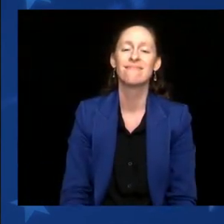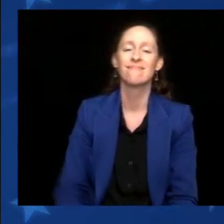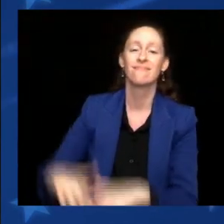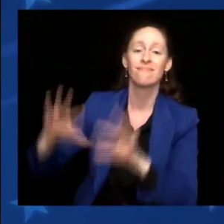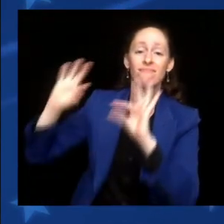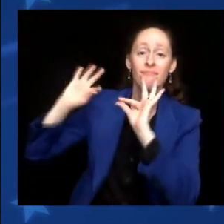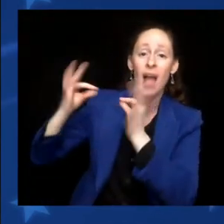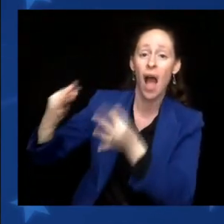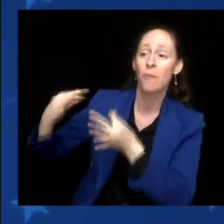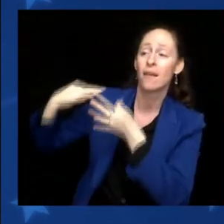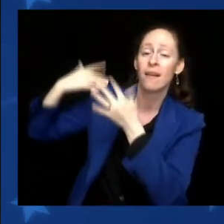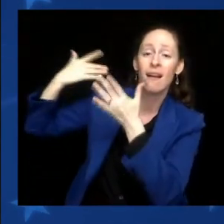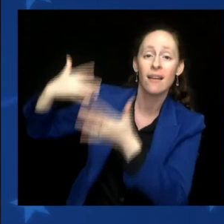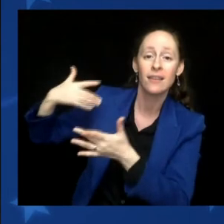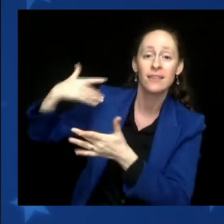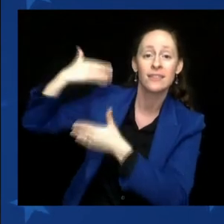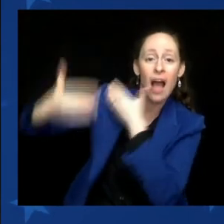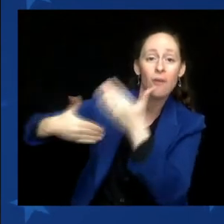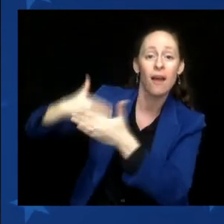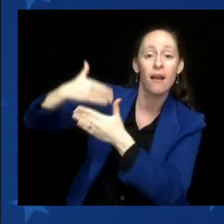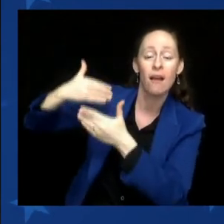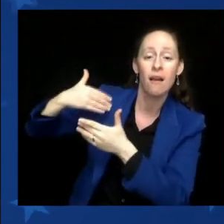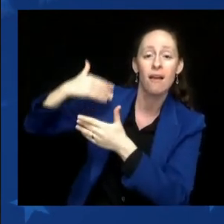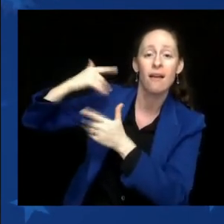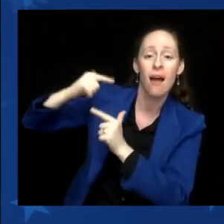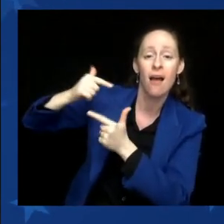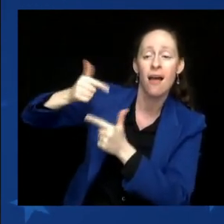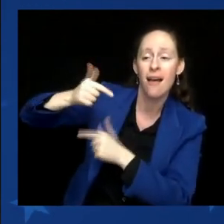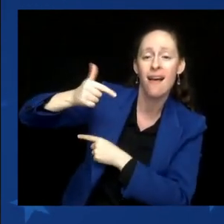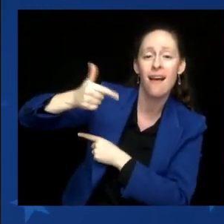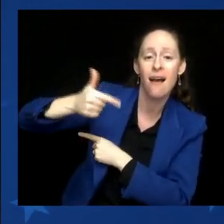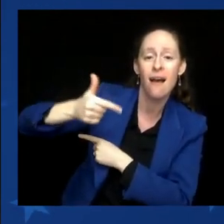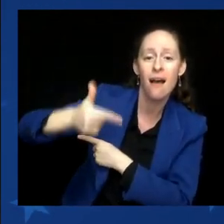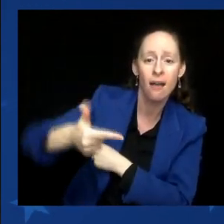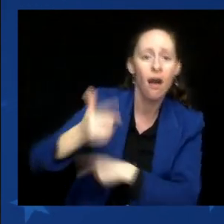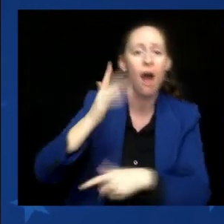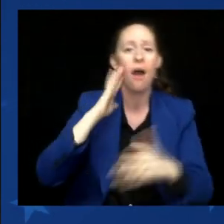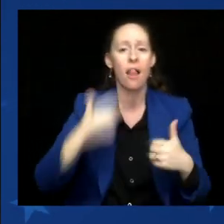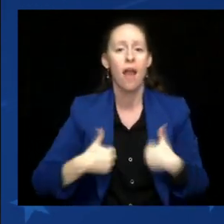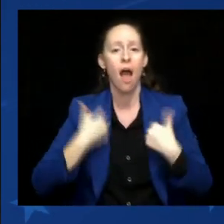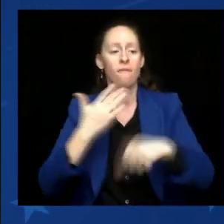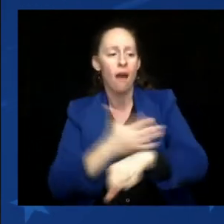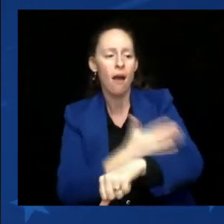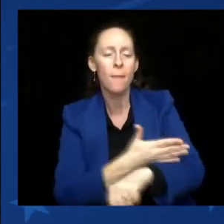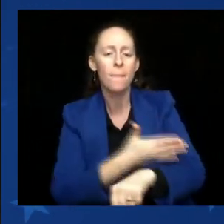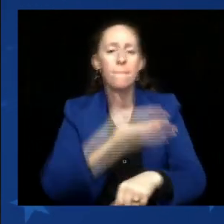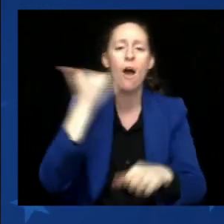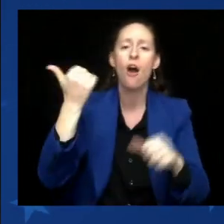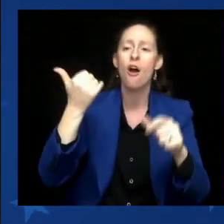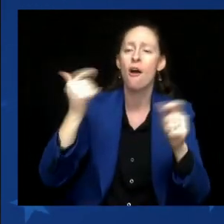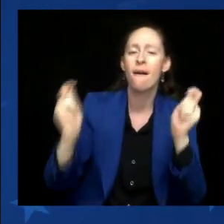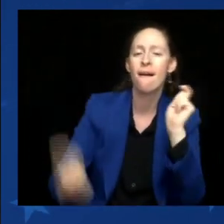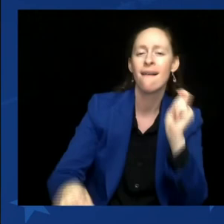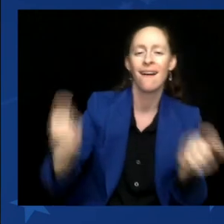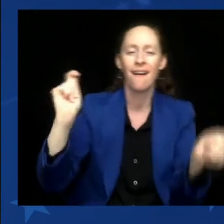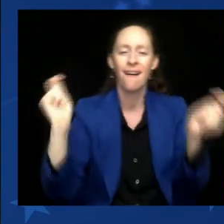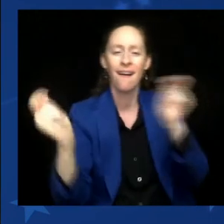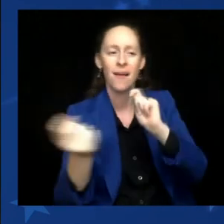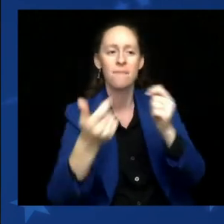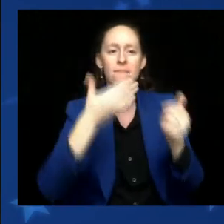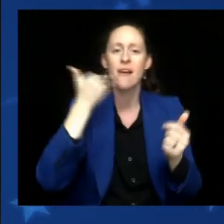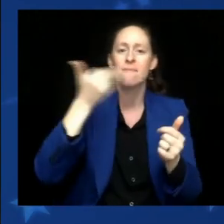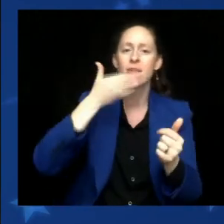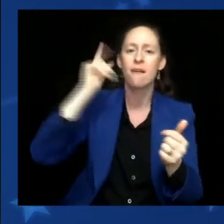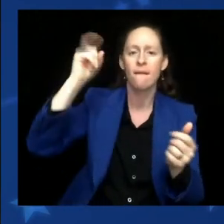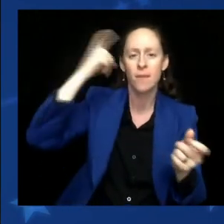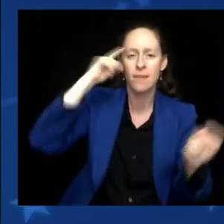before. My fellow Americans, America is an idea, the most powerful idea in the history